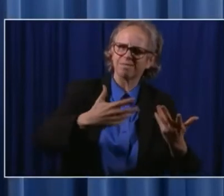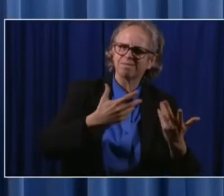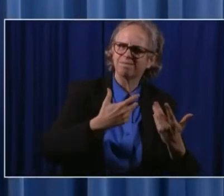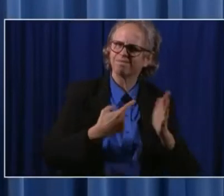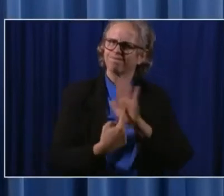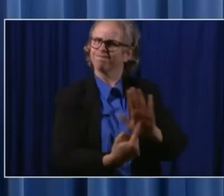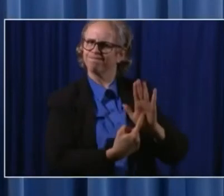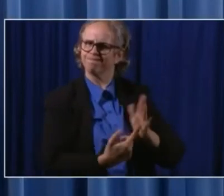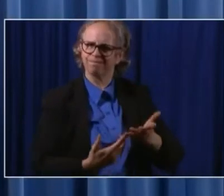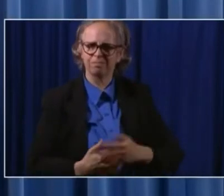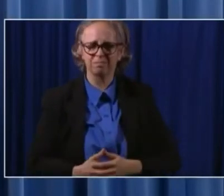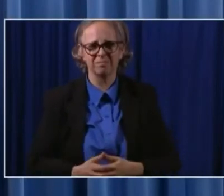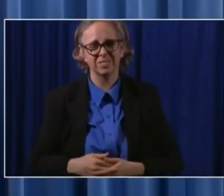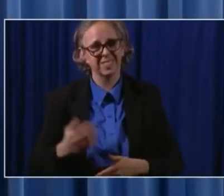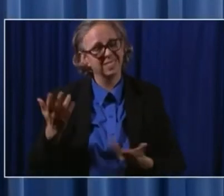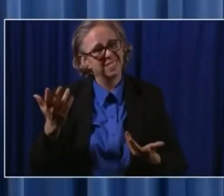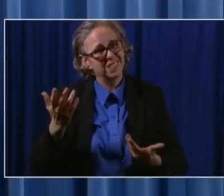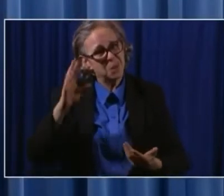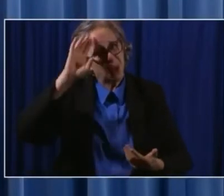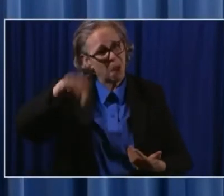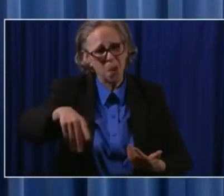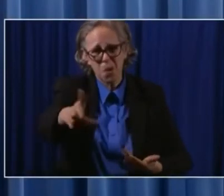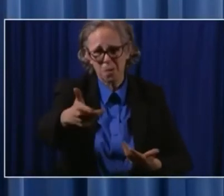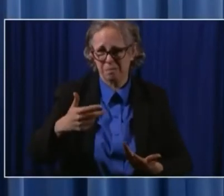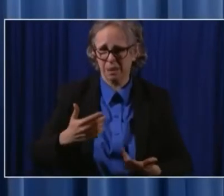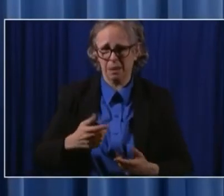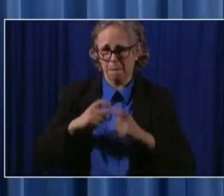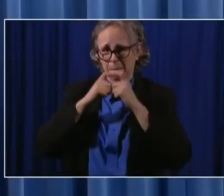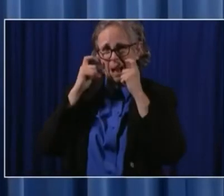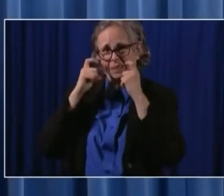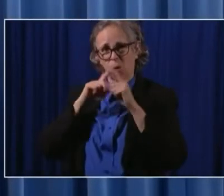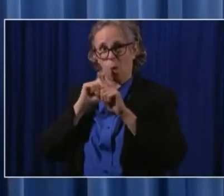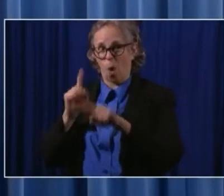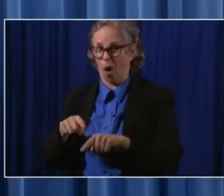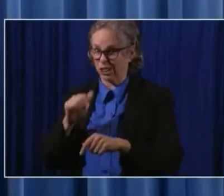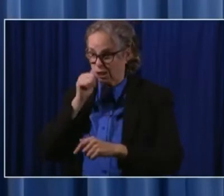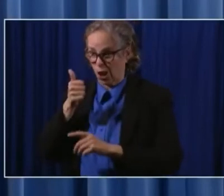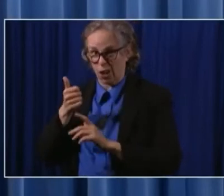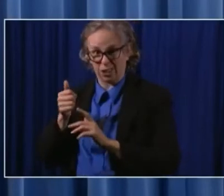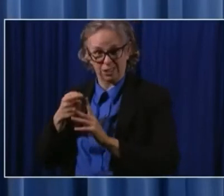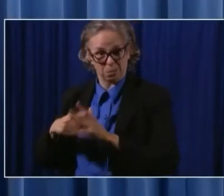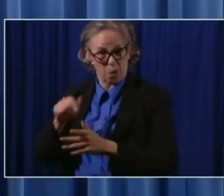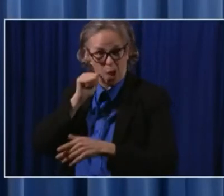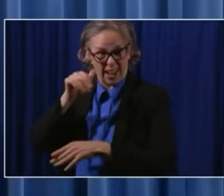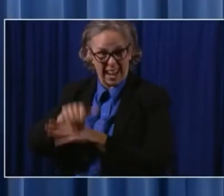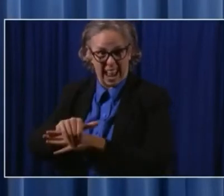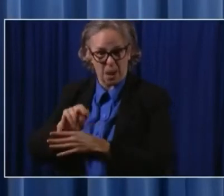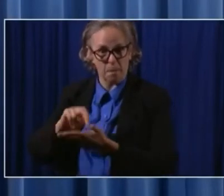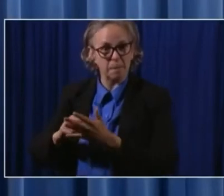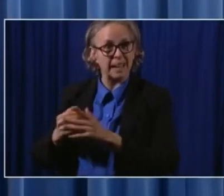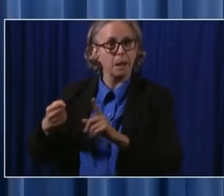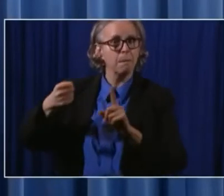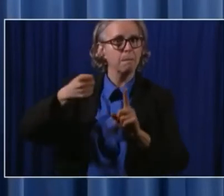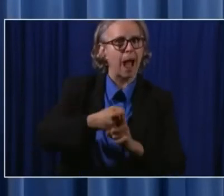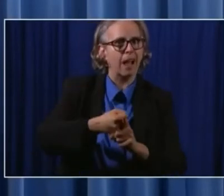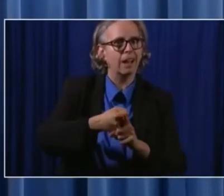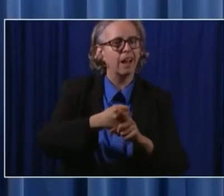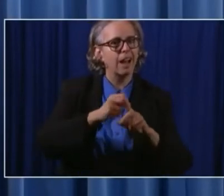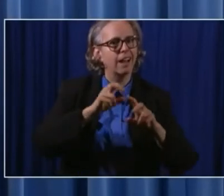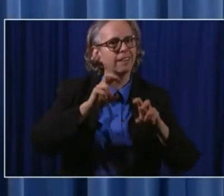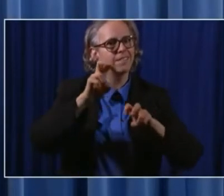fairgrounds, is going to have a mask on. Unless they're walking through that fairgrounds at 7 in the morning and